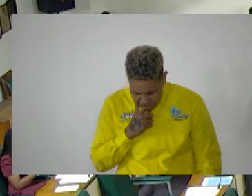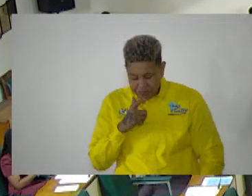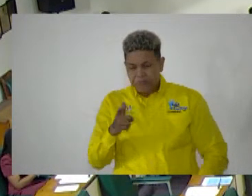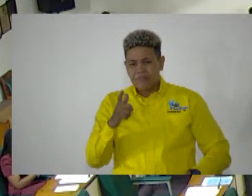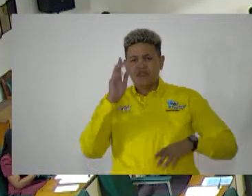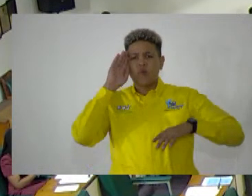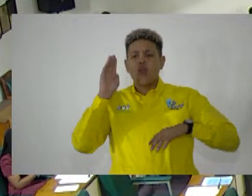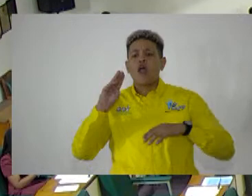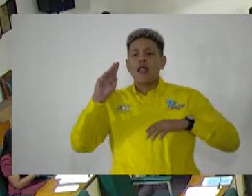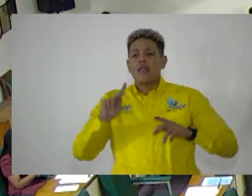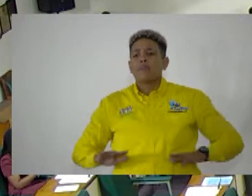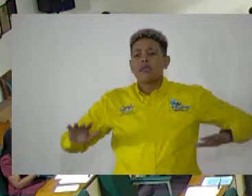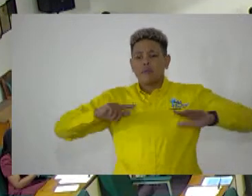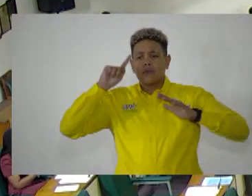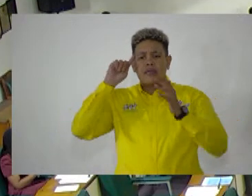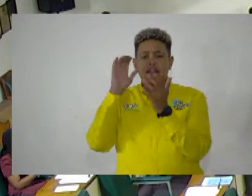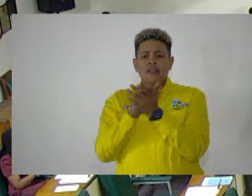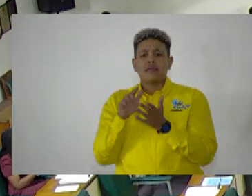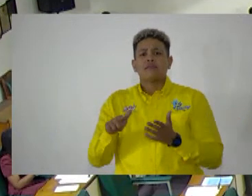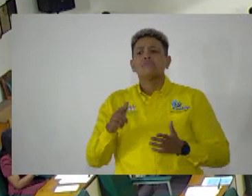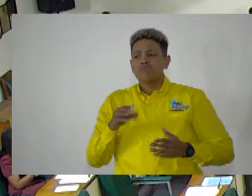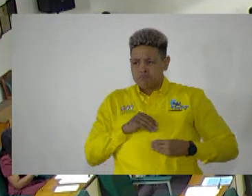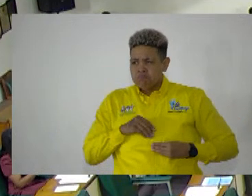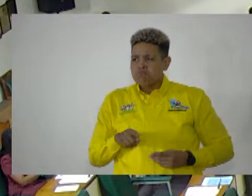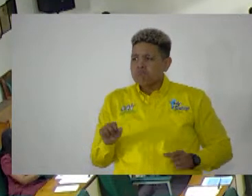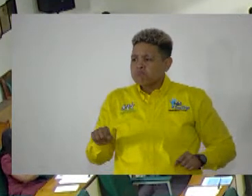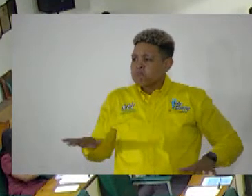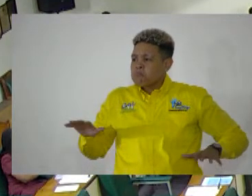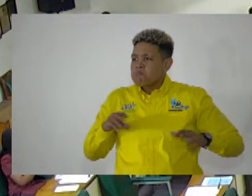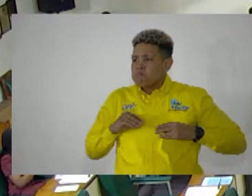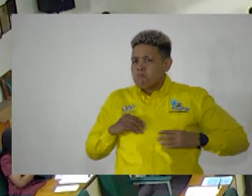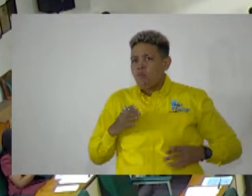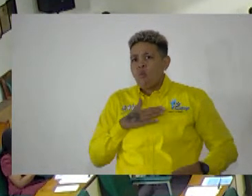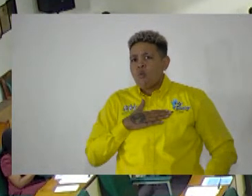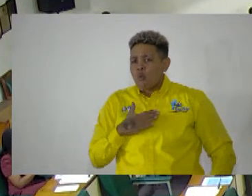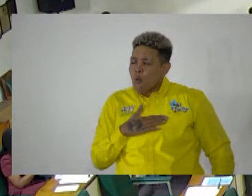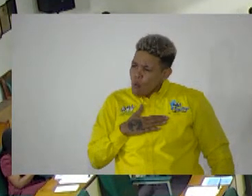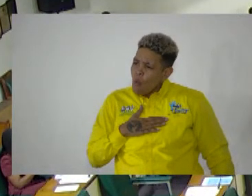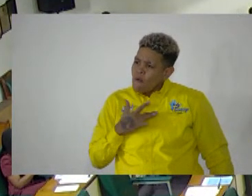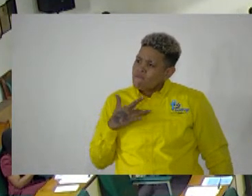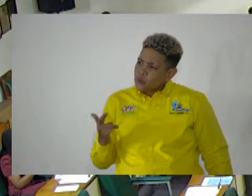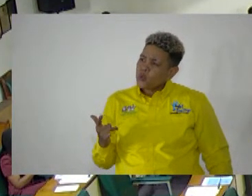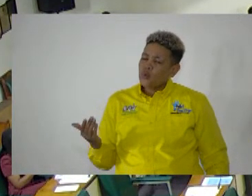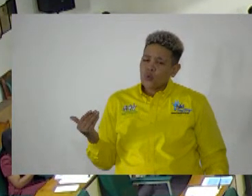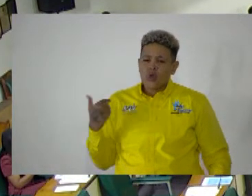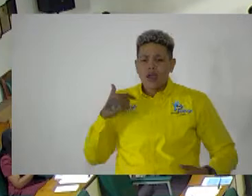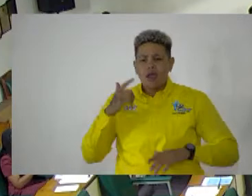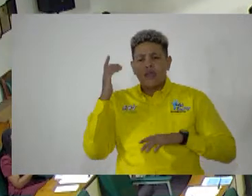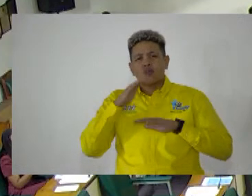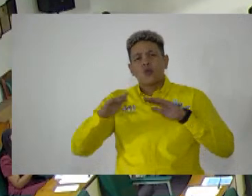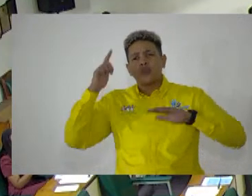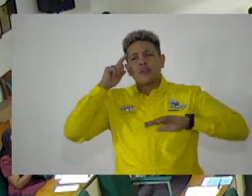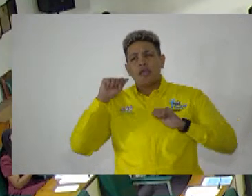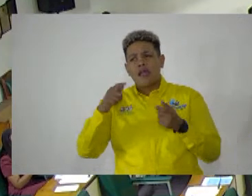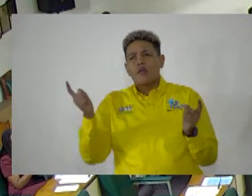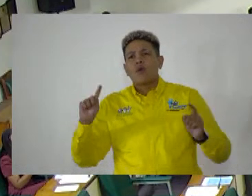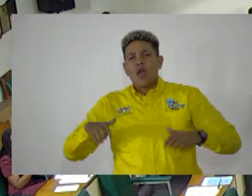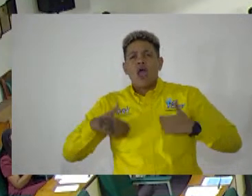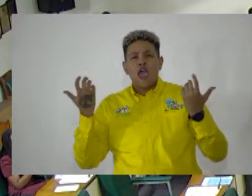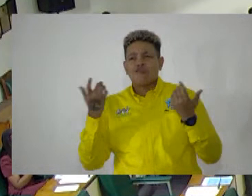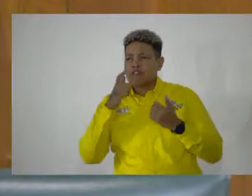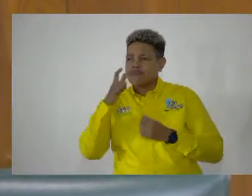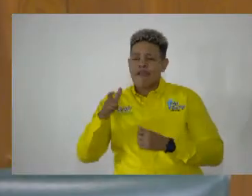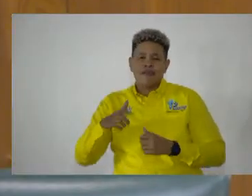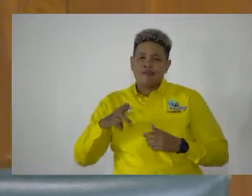with all the MPs, I believe that this is a welcome project and that it is more than needed. I don't think anyone could deny